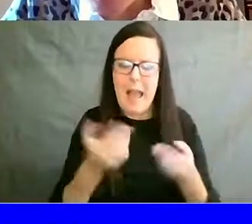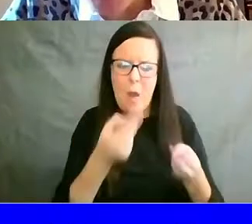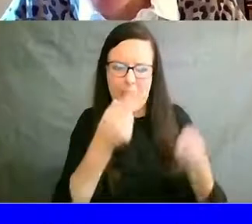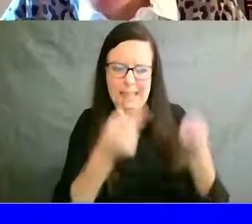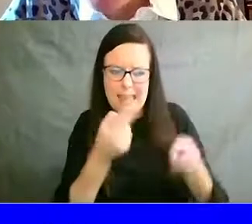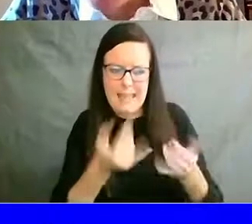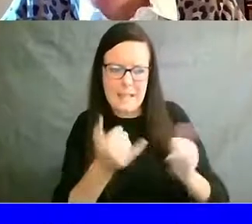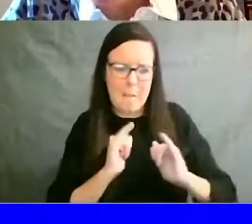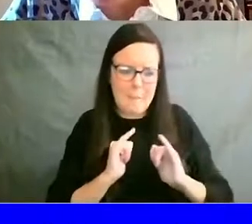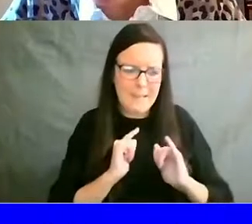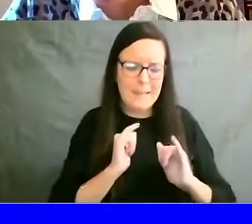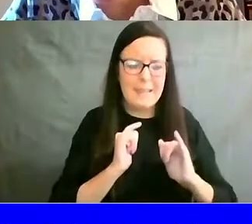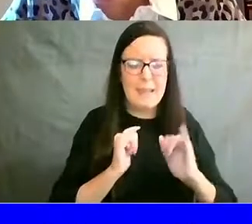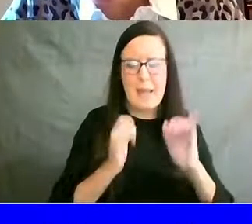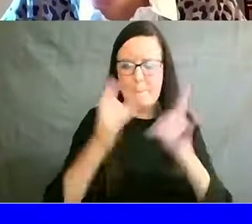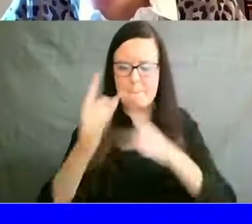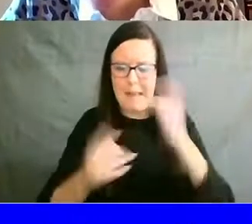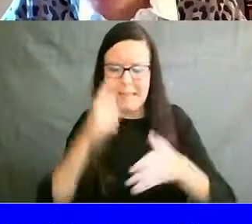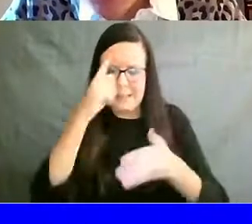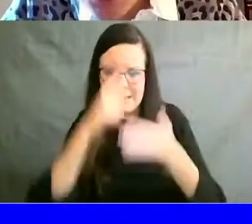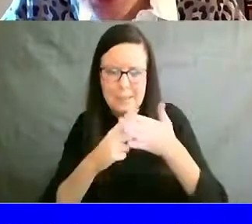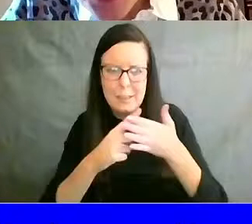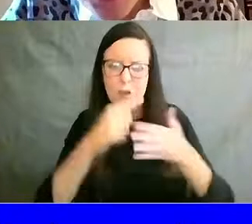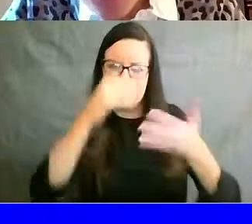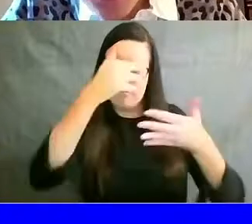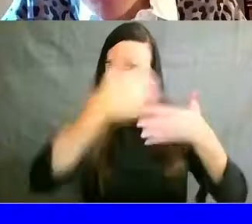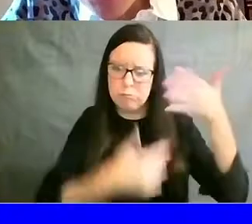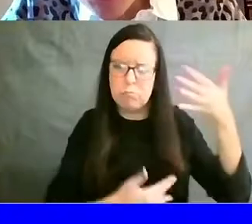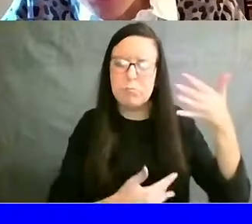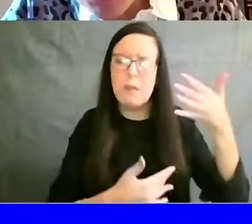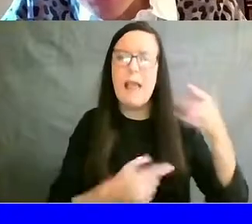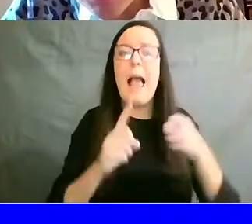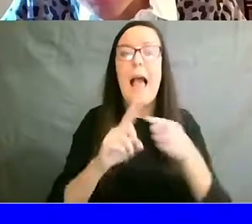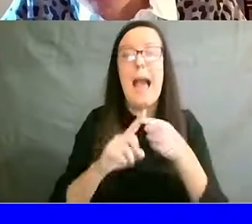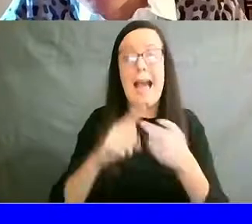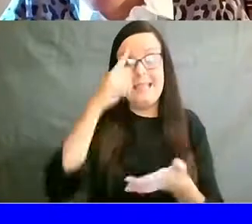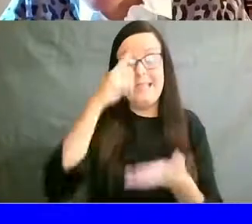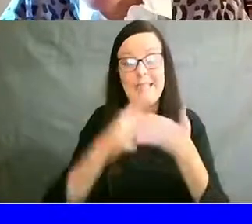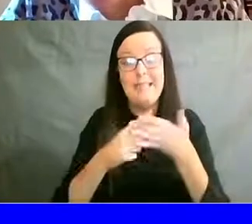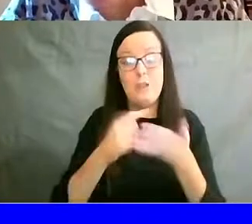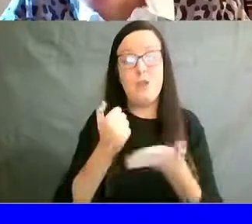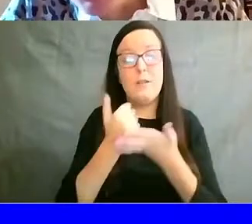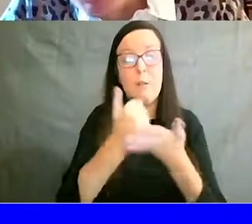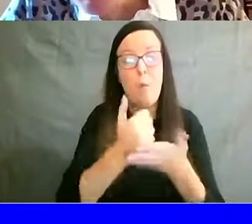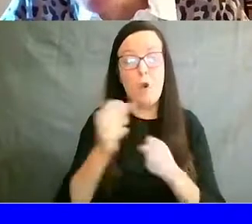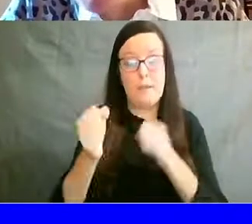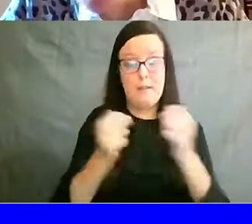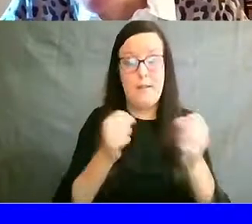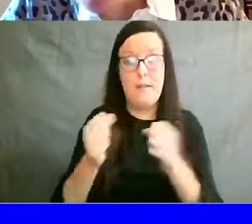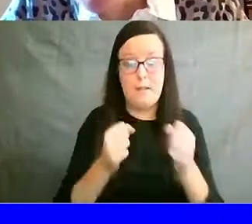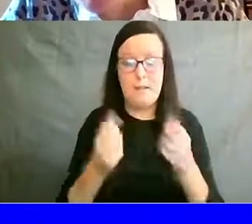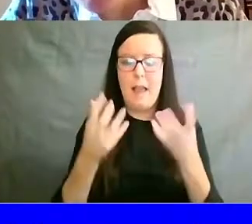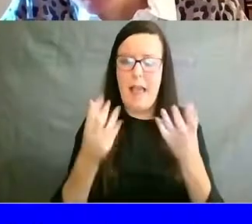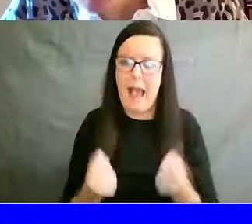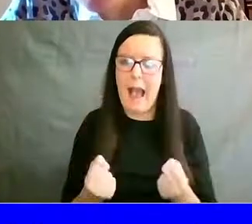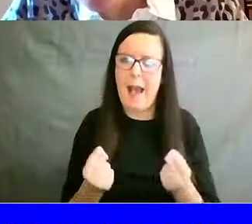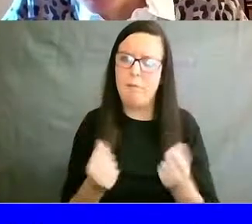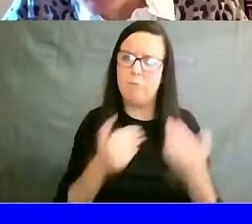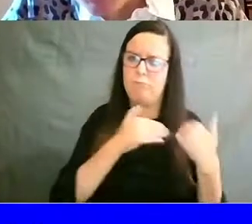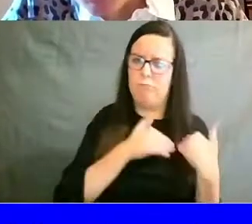that will help. And the decision support service, as I've mentioned, does have a statutory duty to